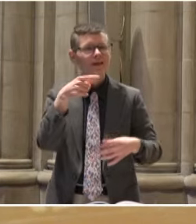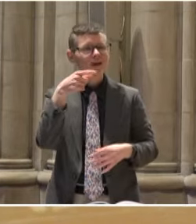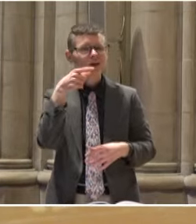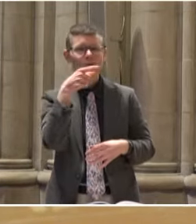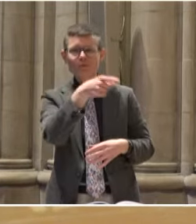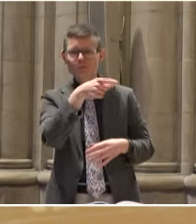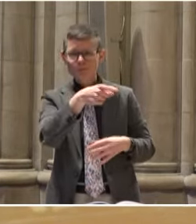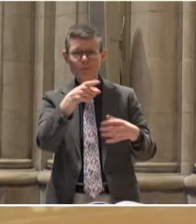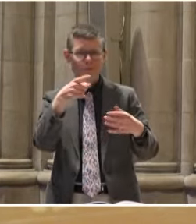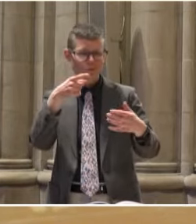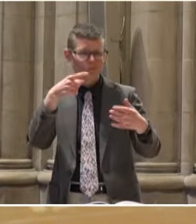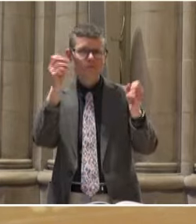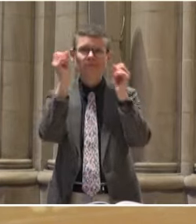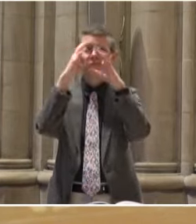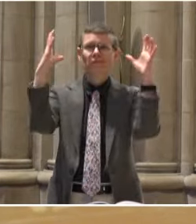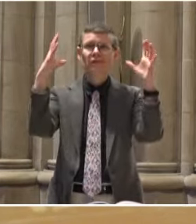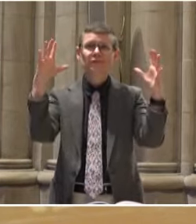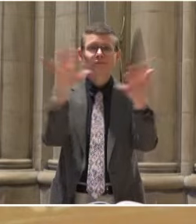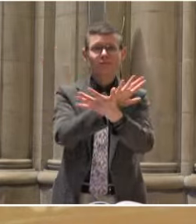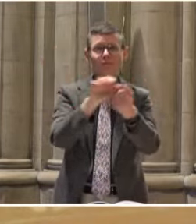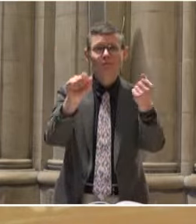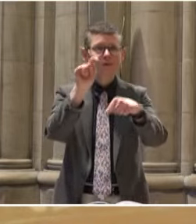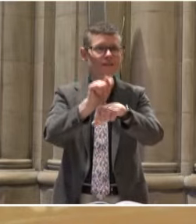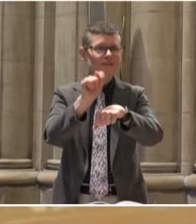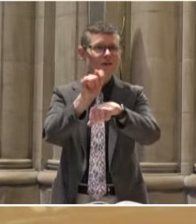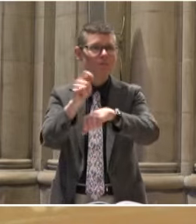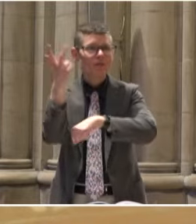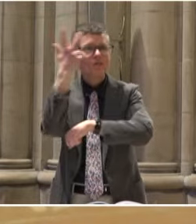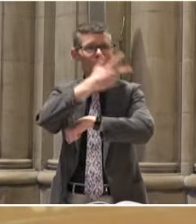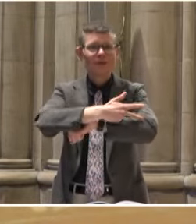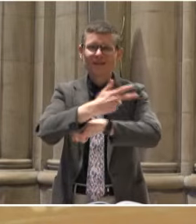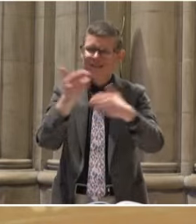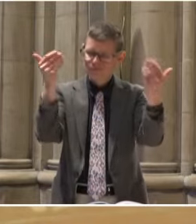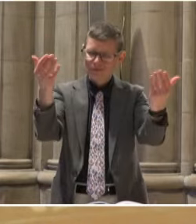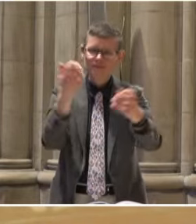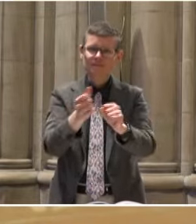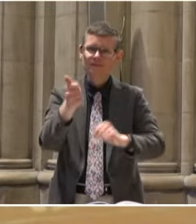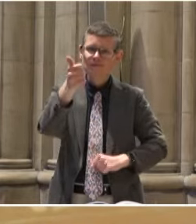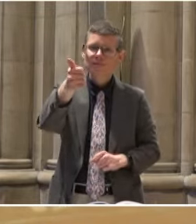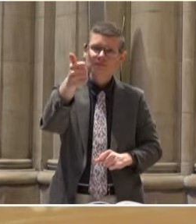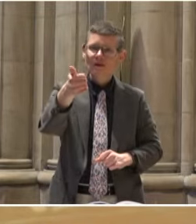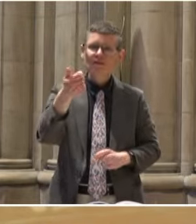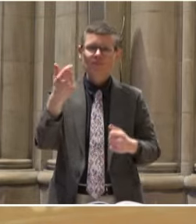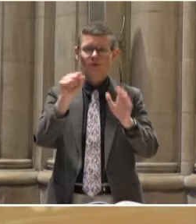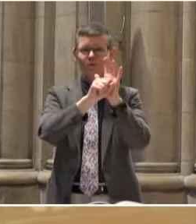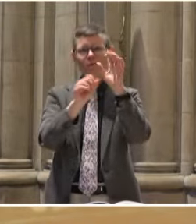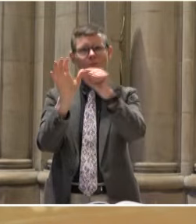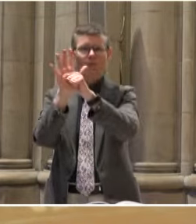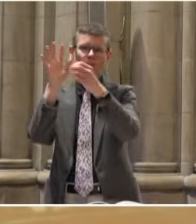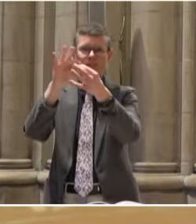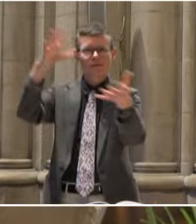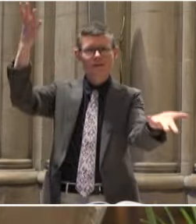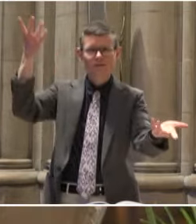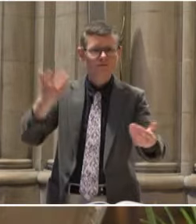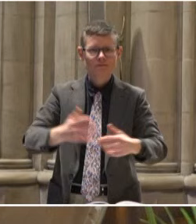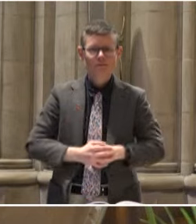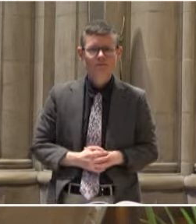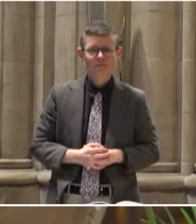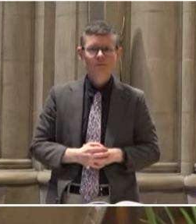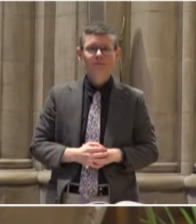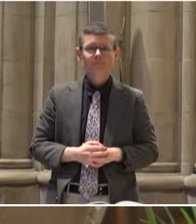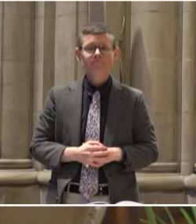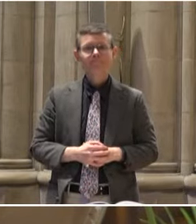who would destroy the temple and build it in 3 days, save yourself and come down from the cross." In